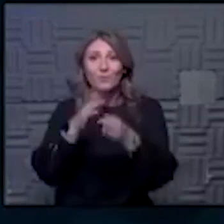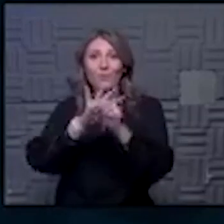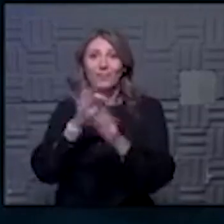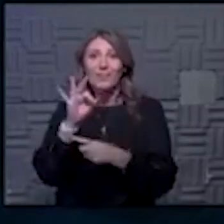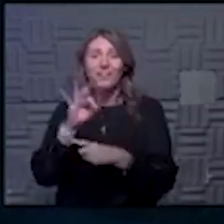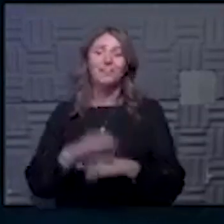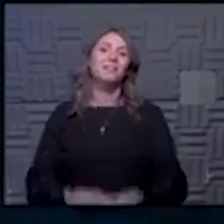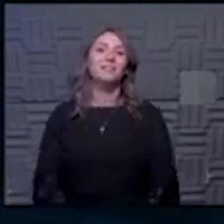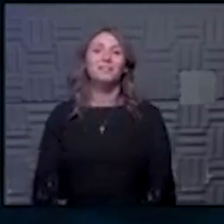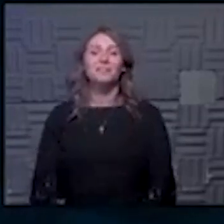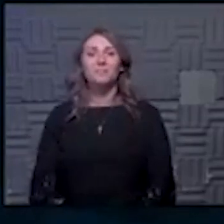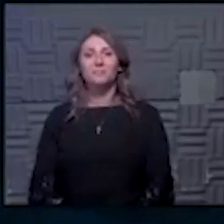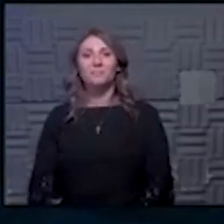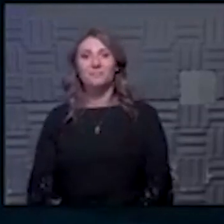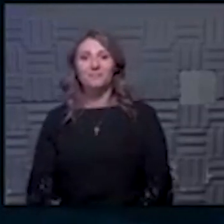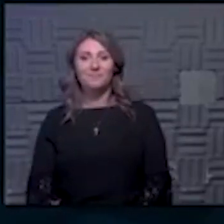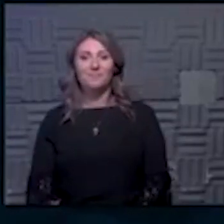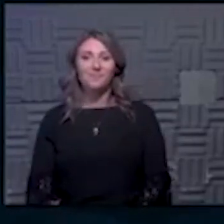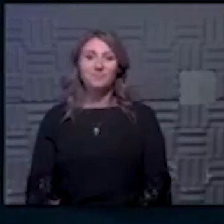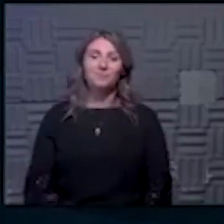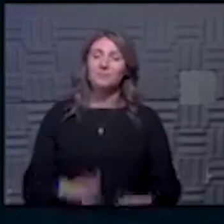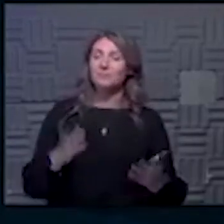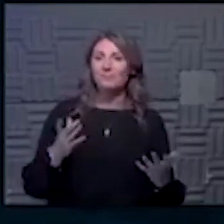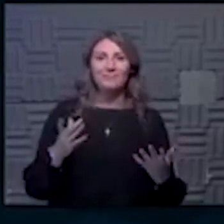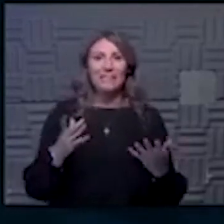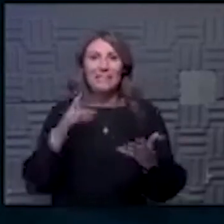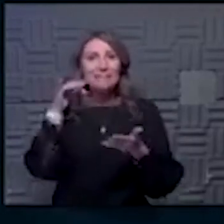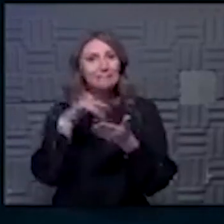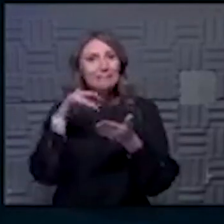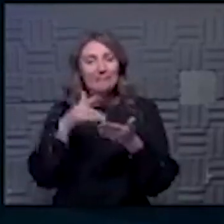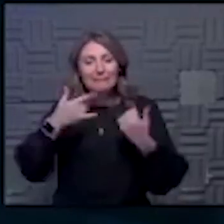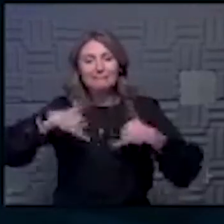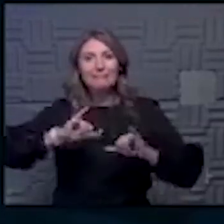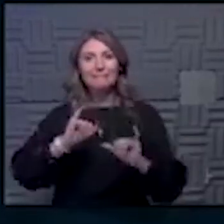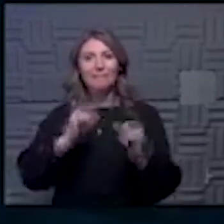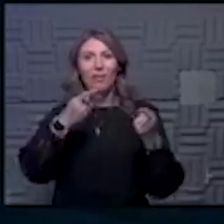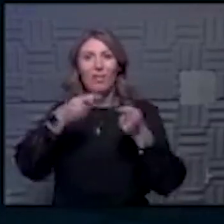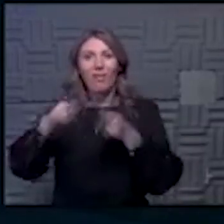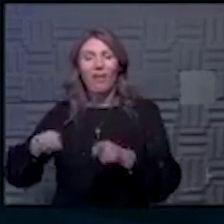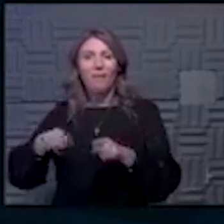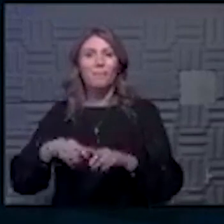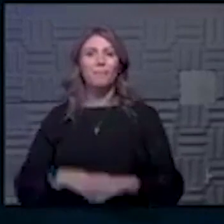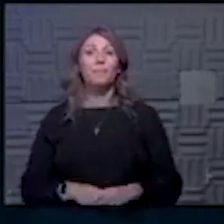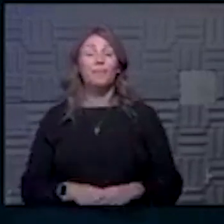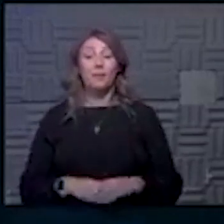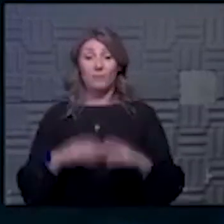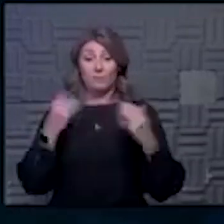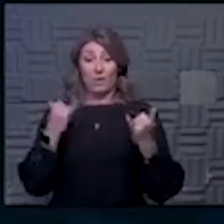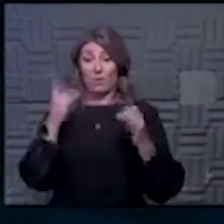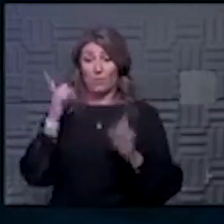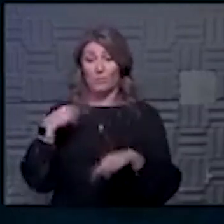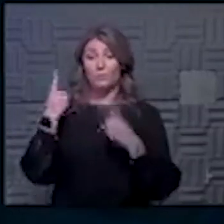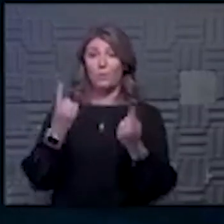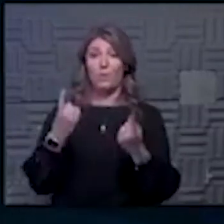Yeah, I mean, the studies are still coming along as time passes. But as we know so far,